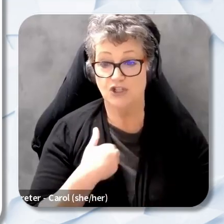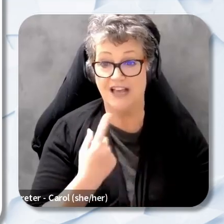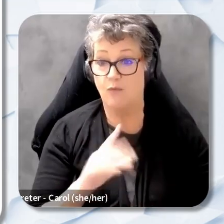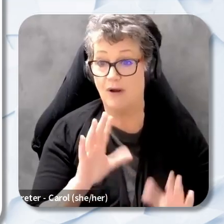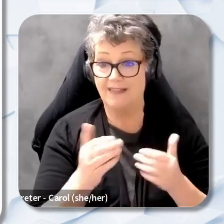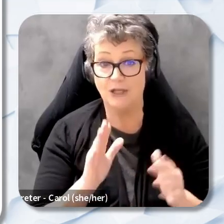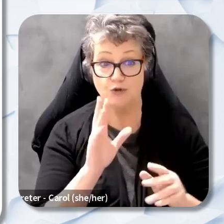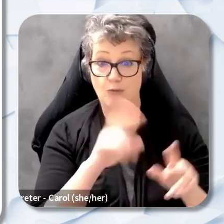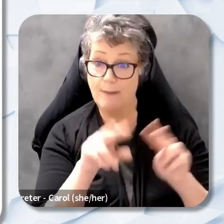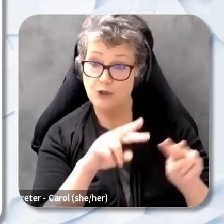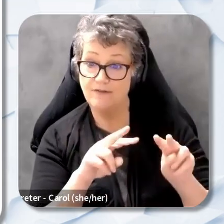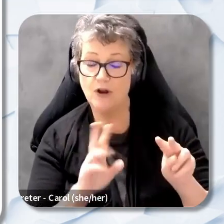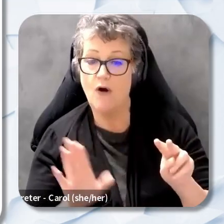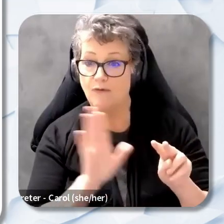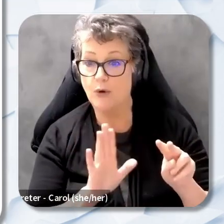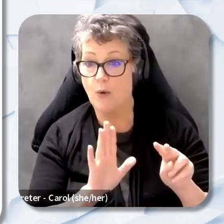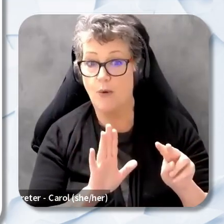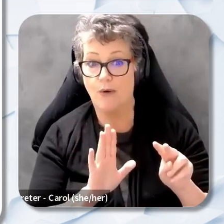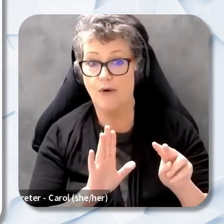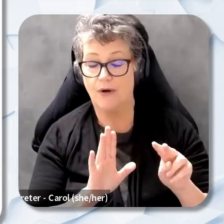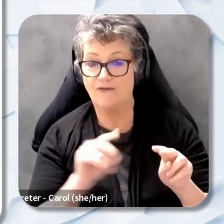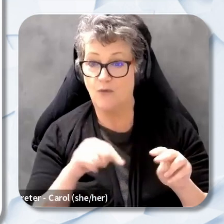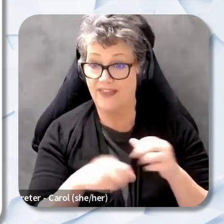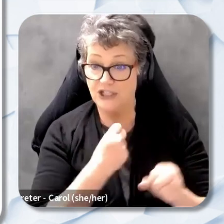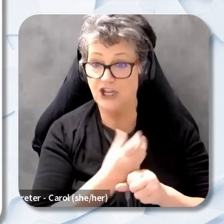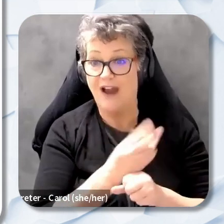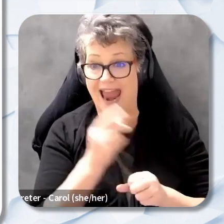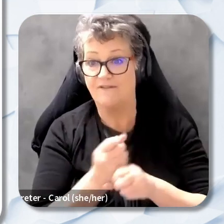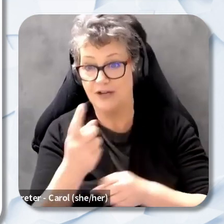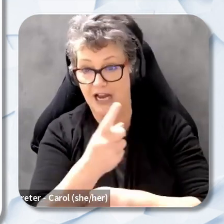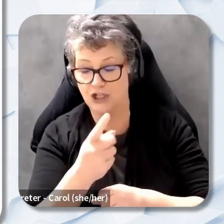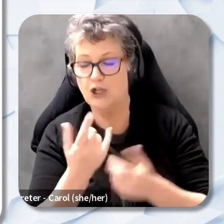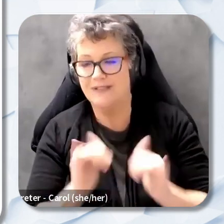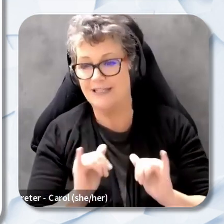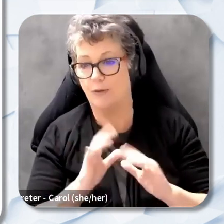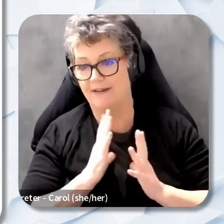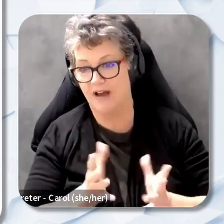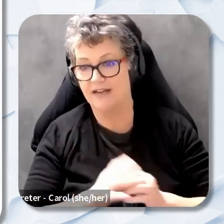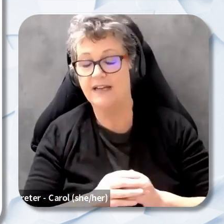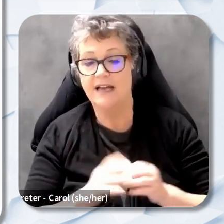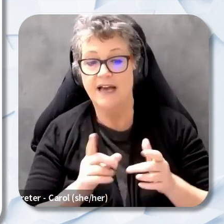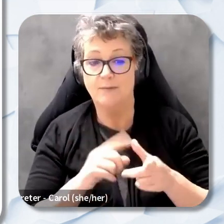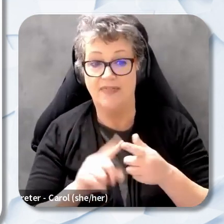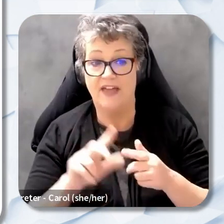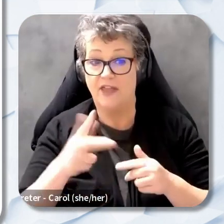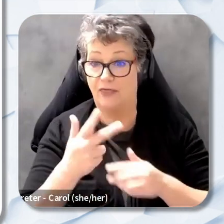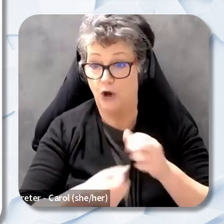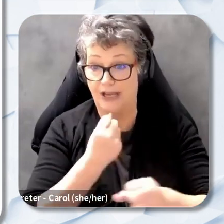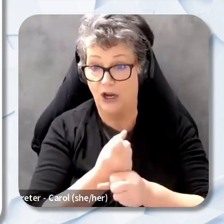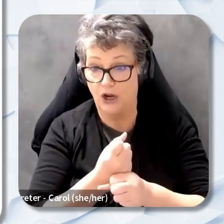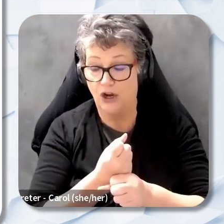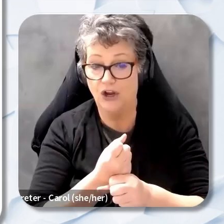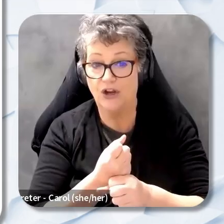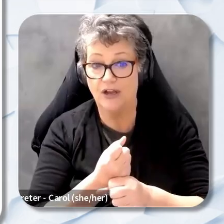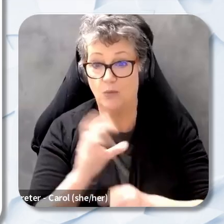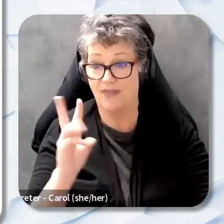classroom observed for this year and next year, and you would still be fine. But then the 3rd year,